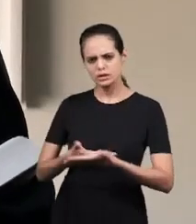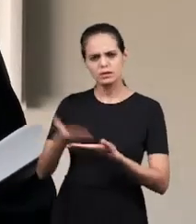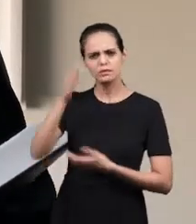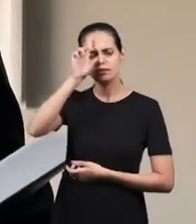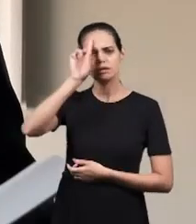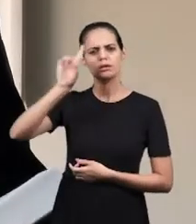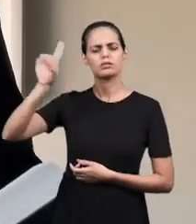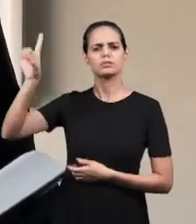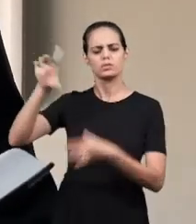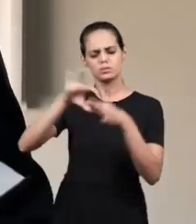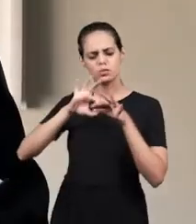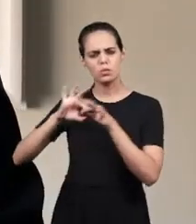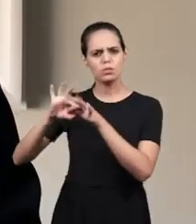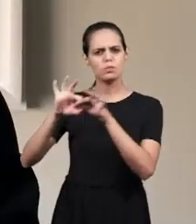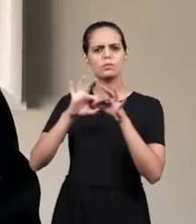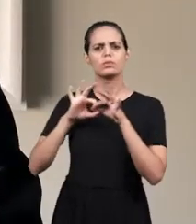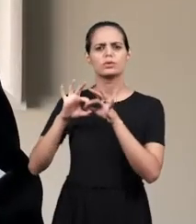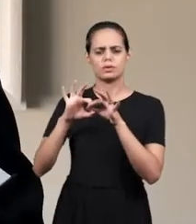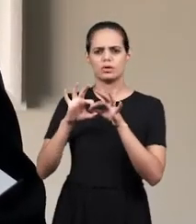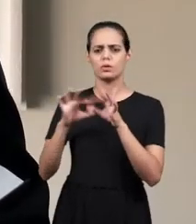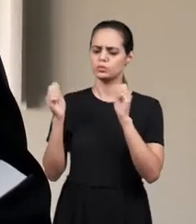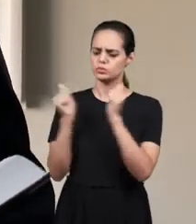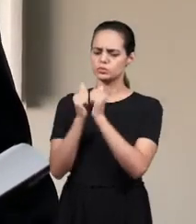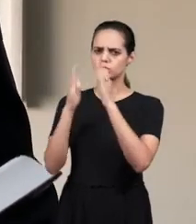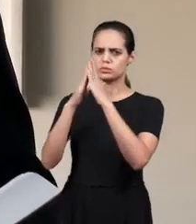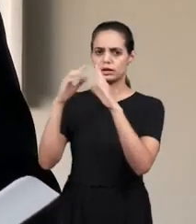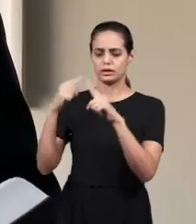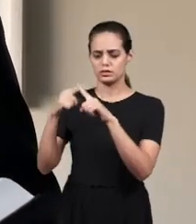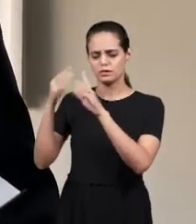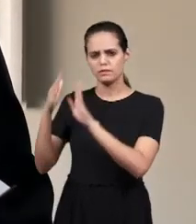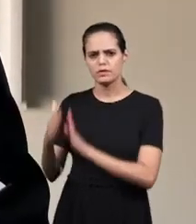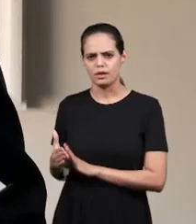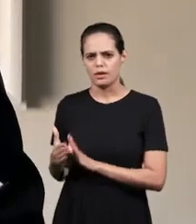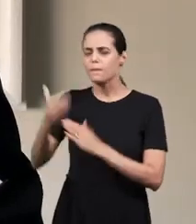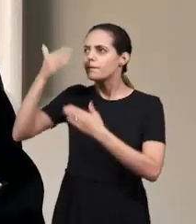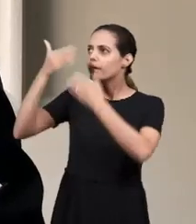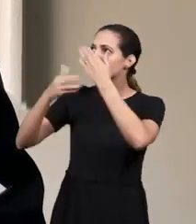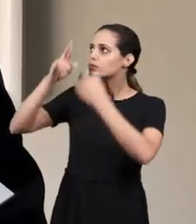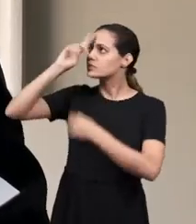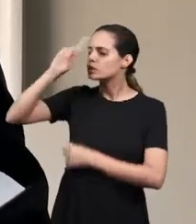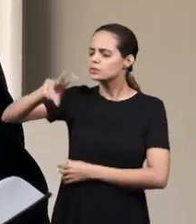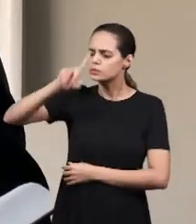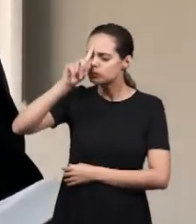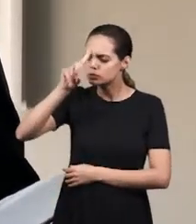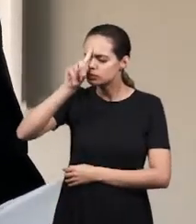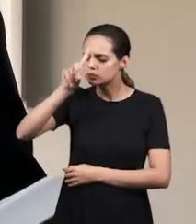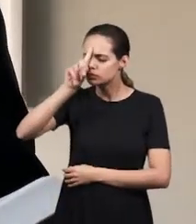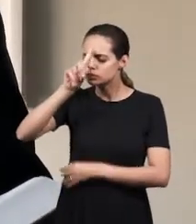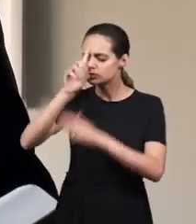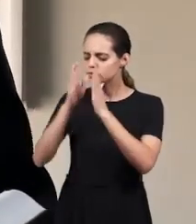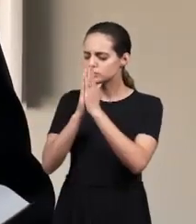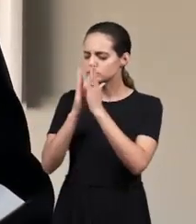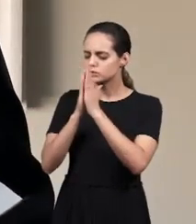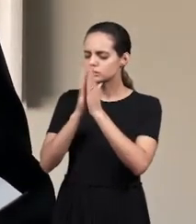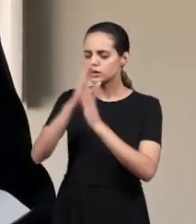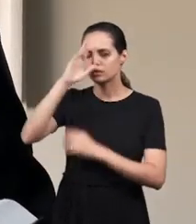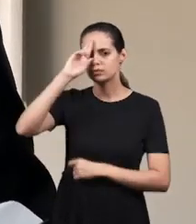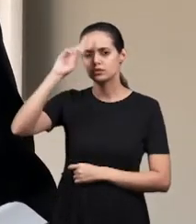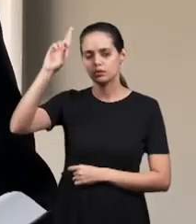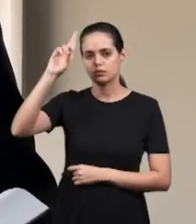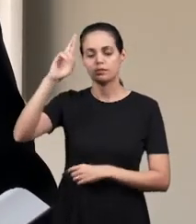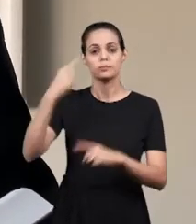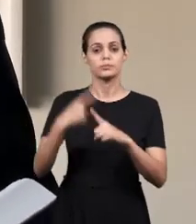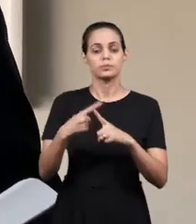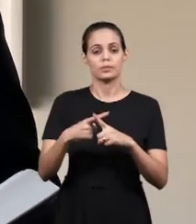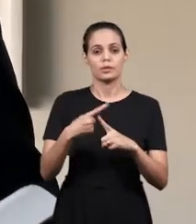Lord, to integrate with the body of Christ, the church of the Lord. Because those men who were gathered in Jerusalem, they saw the Lord